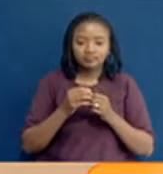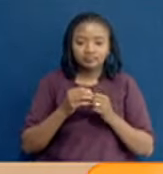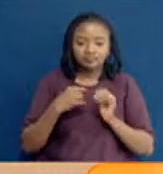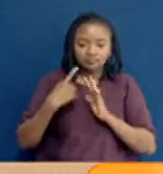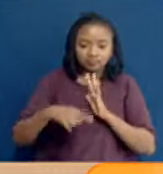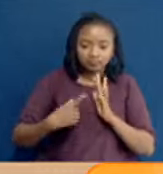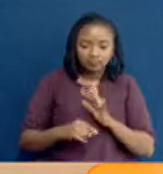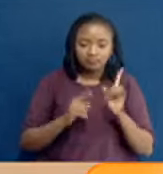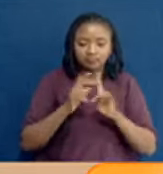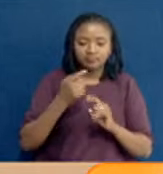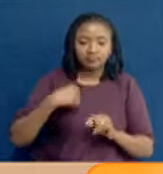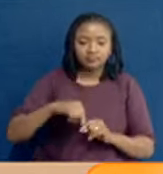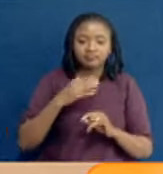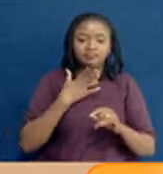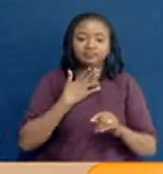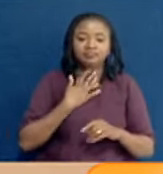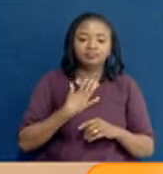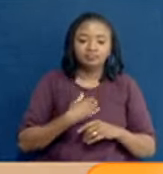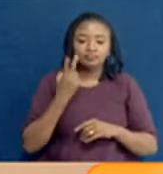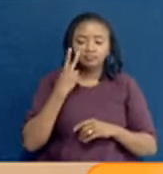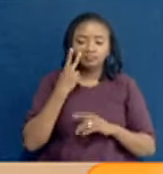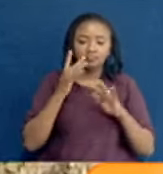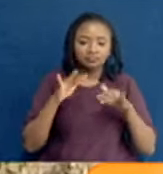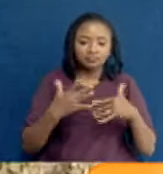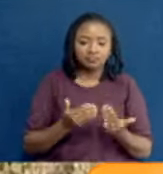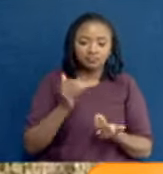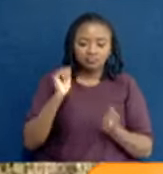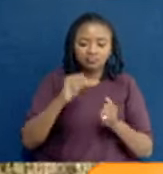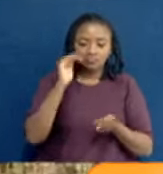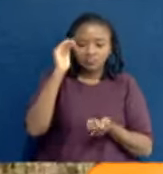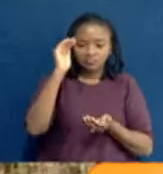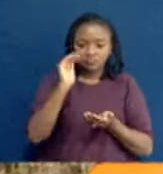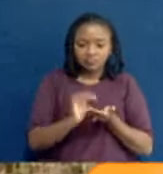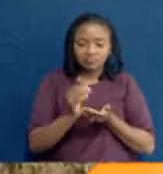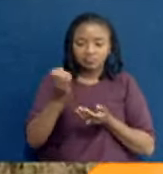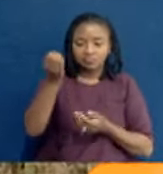they're looking to offset their carbon emissions.